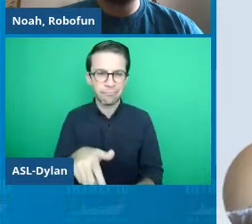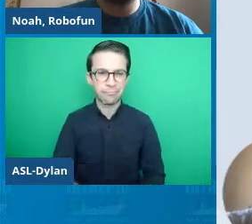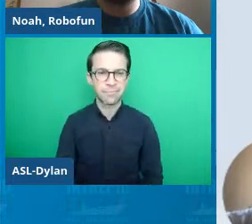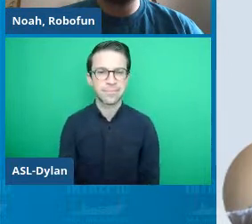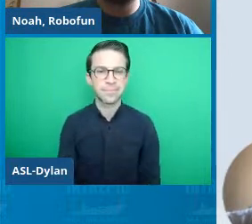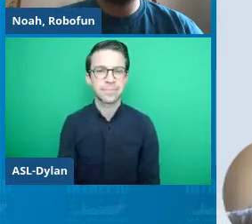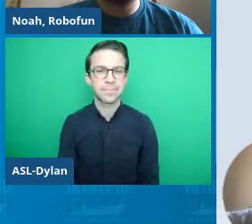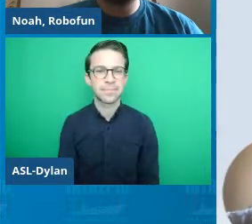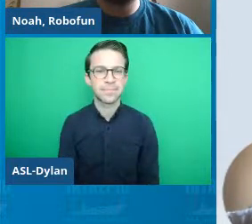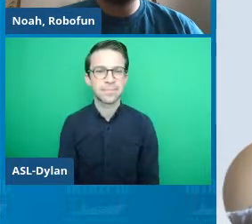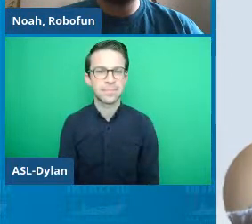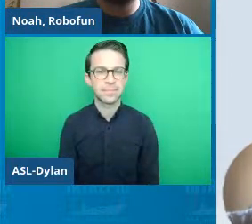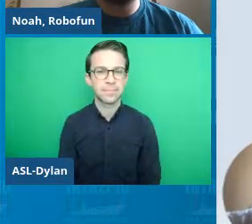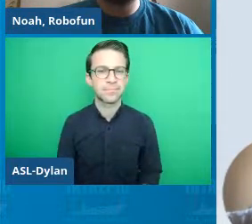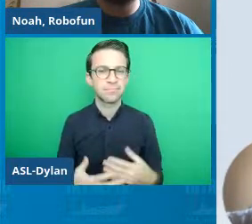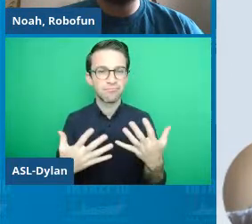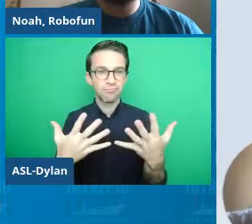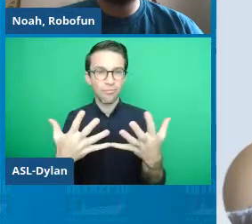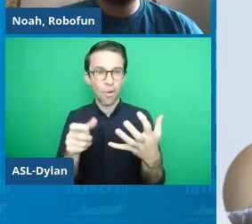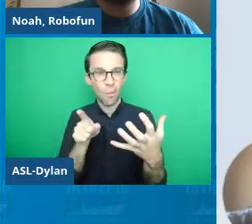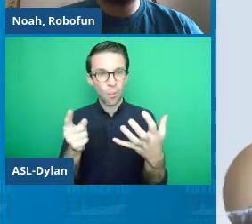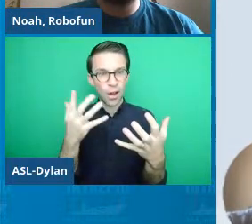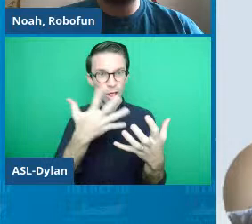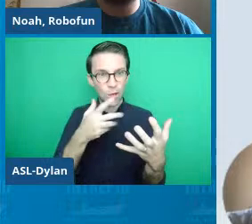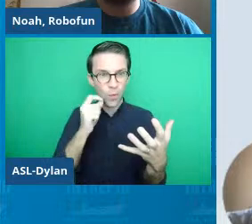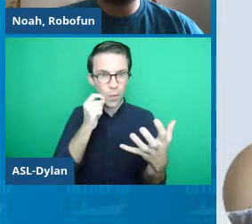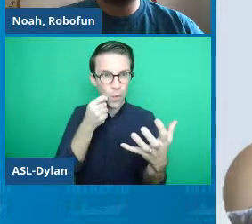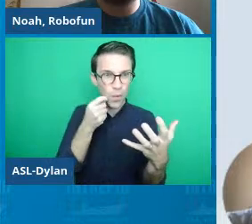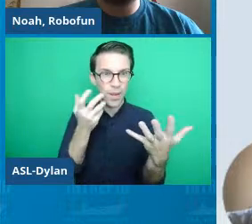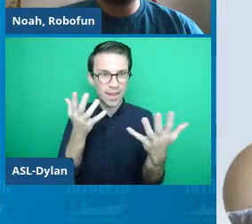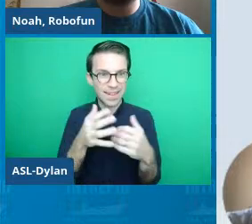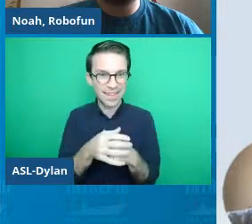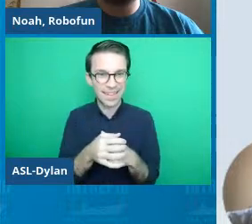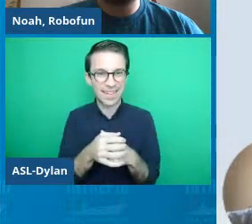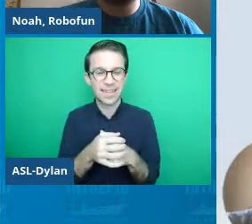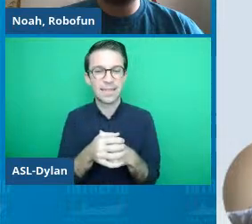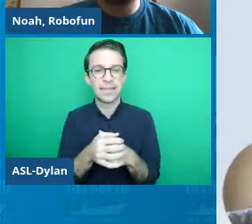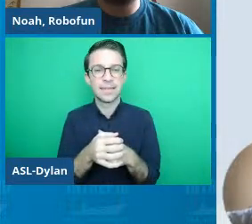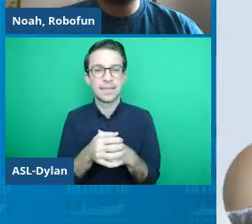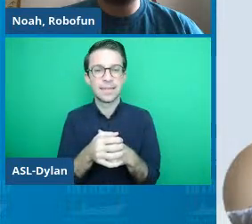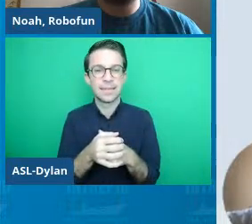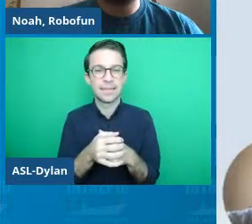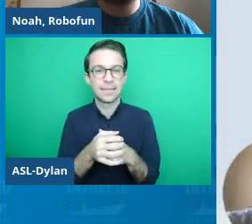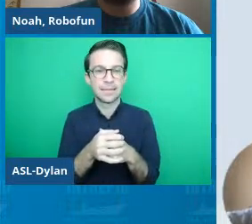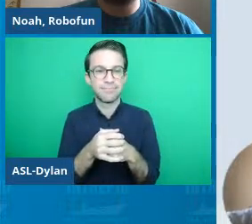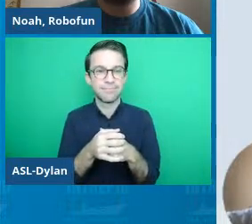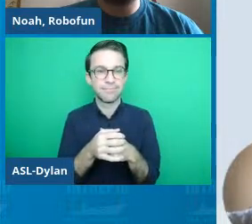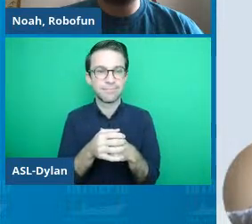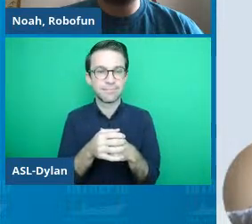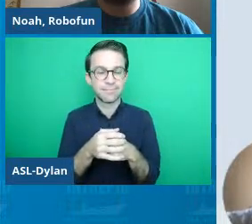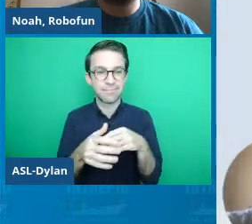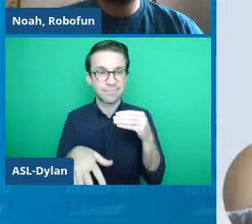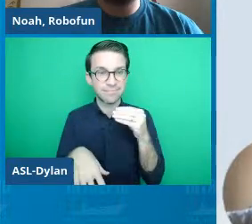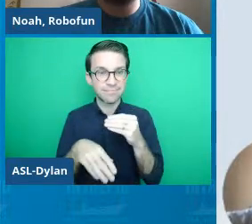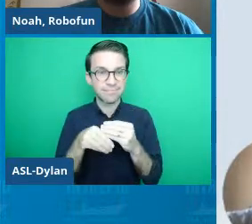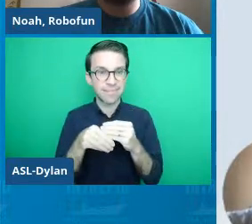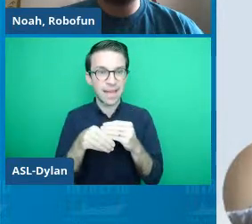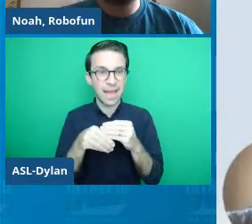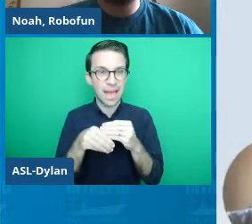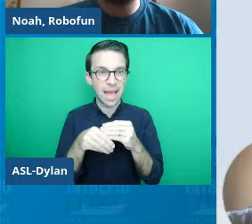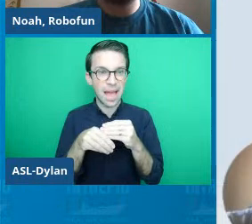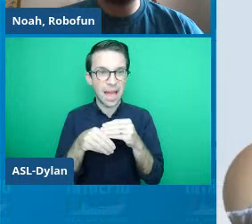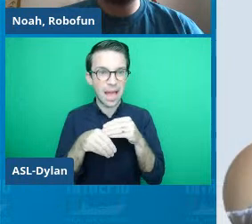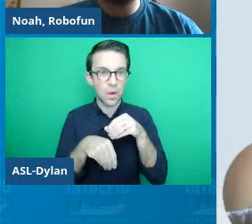I just want it to look kind of cool. There we go. And I'm going to add on